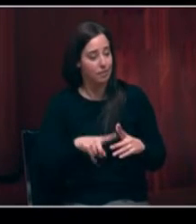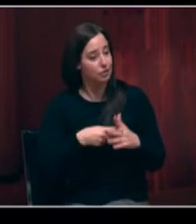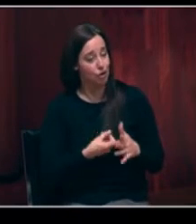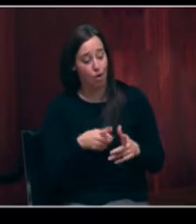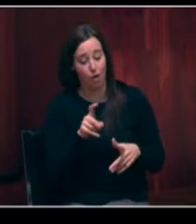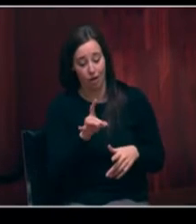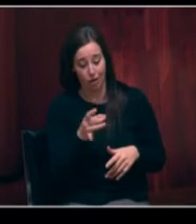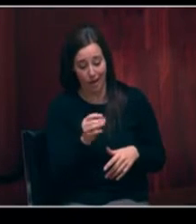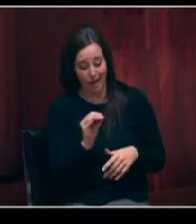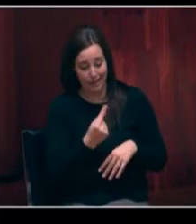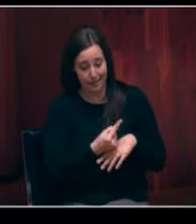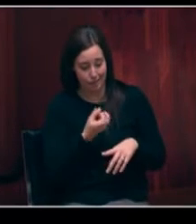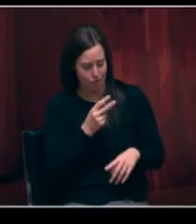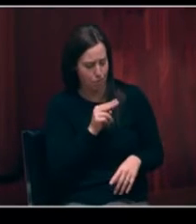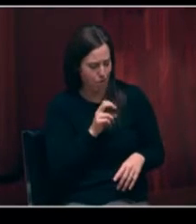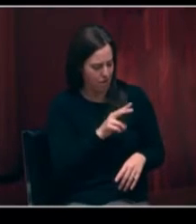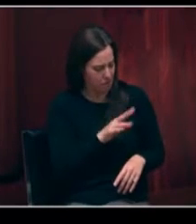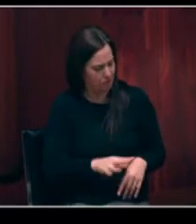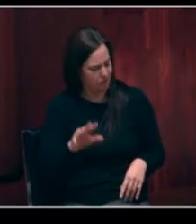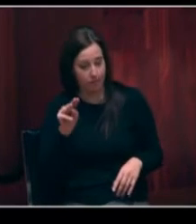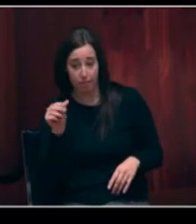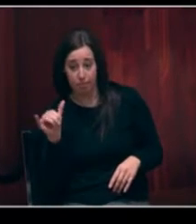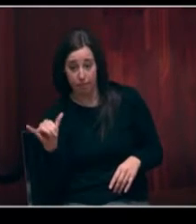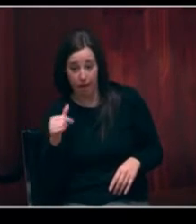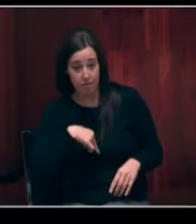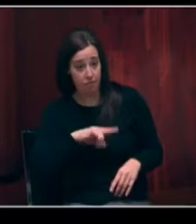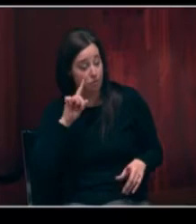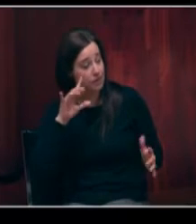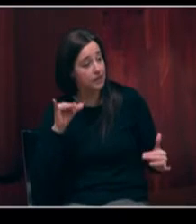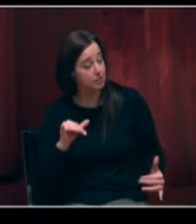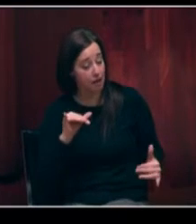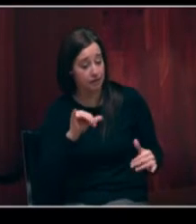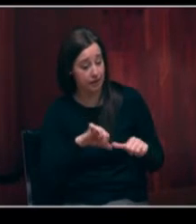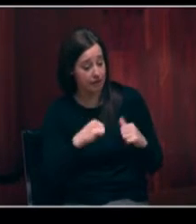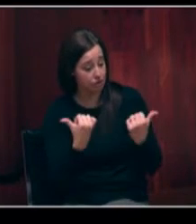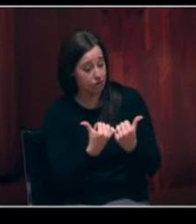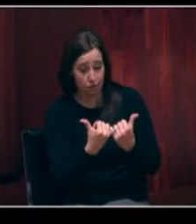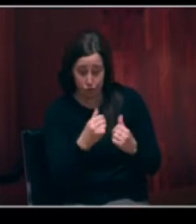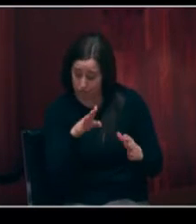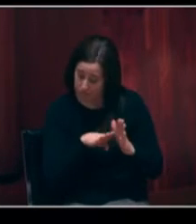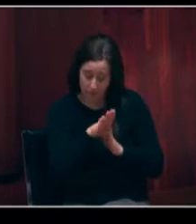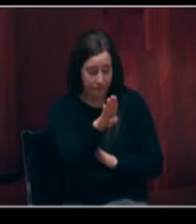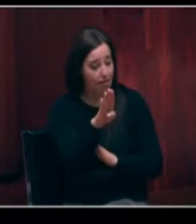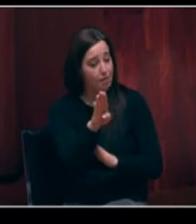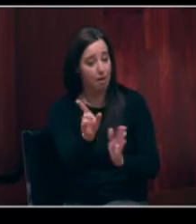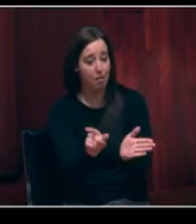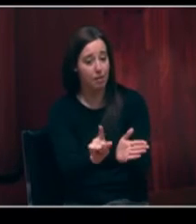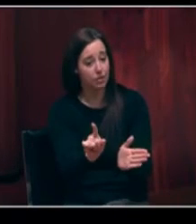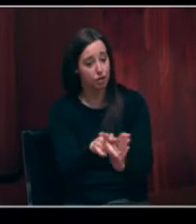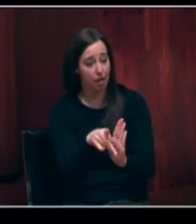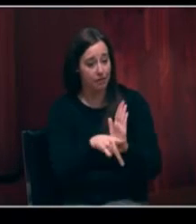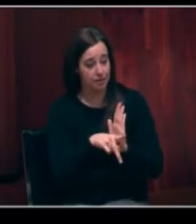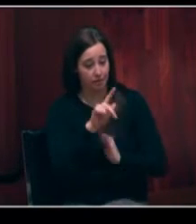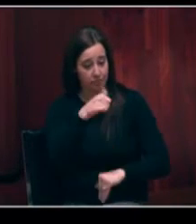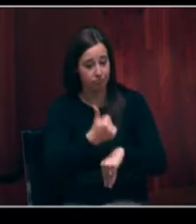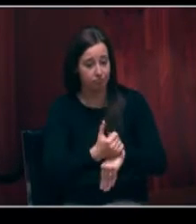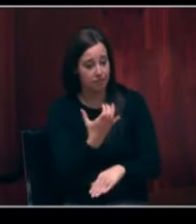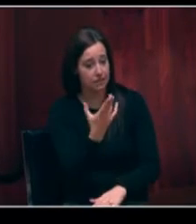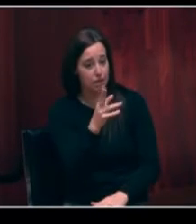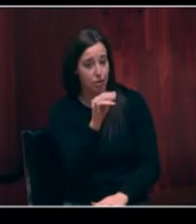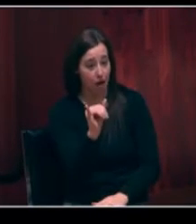from November, which would put us about May, we expect agencies to develop and publish a policy that implements the CUI program. Now, that is